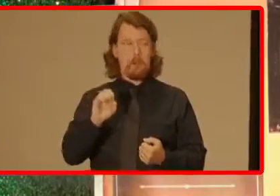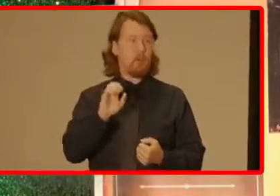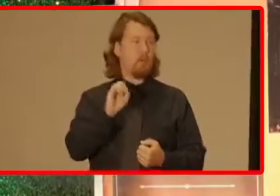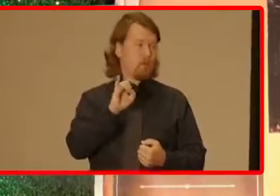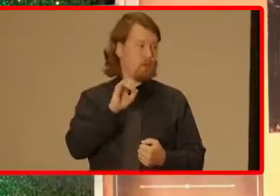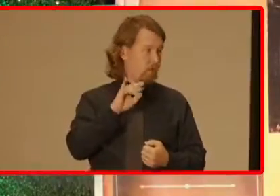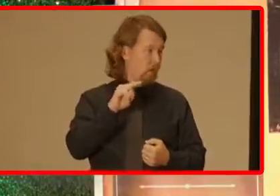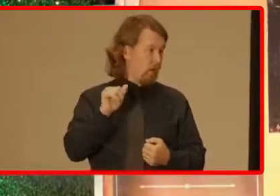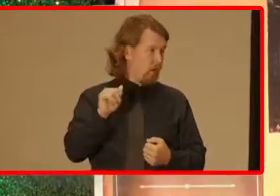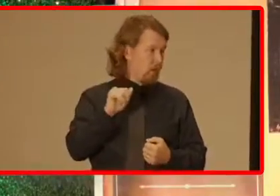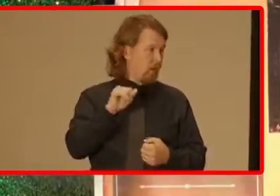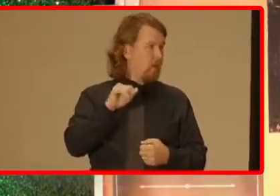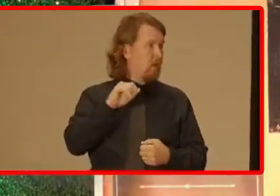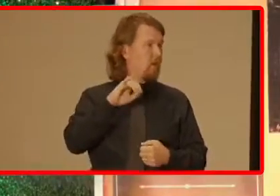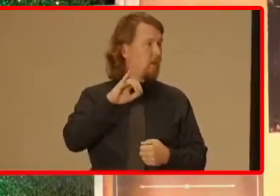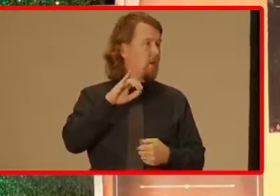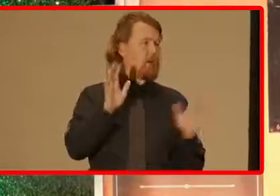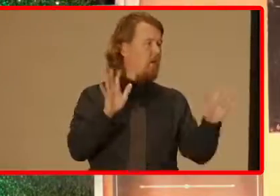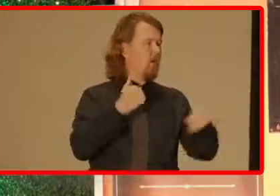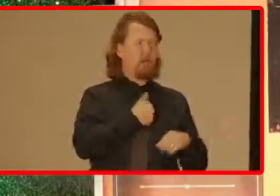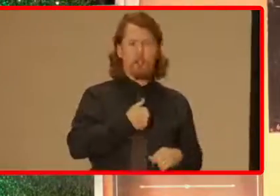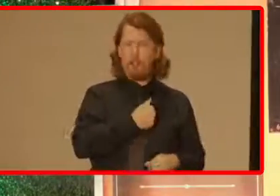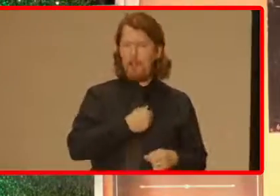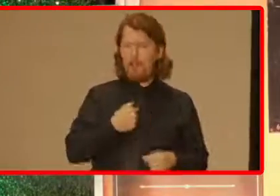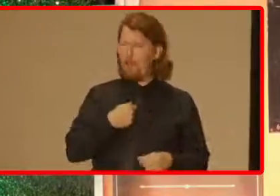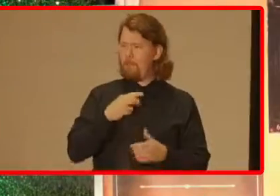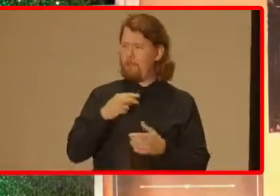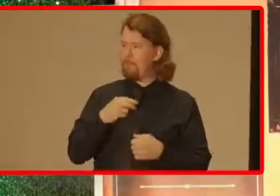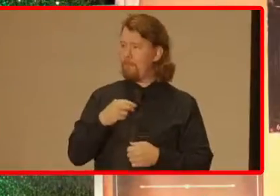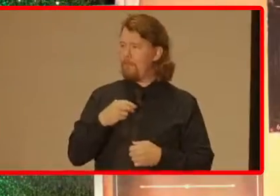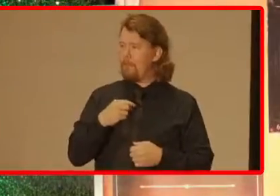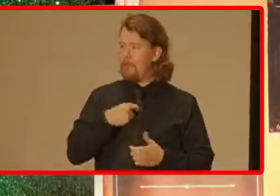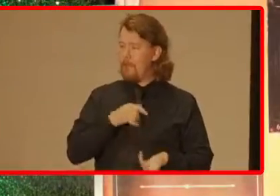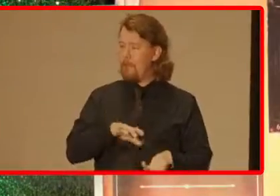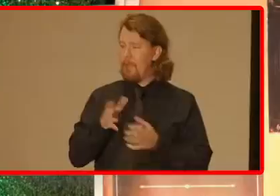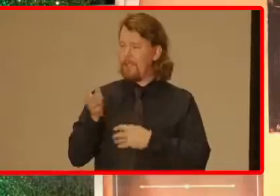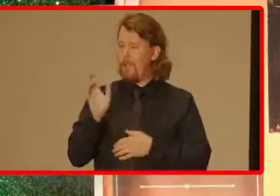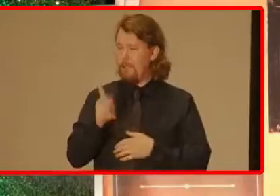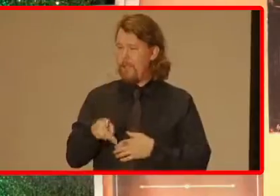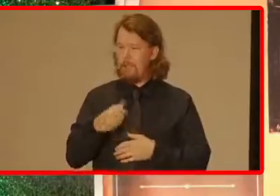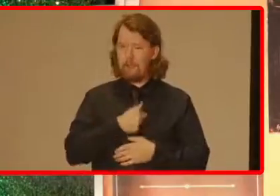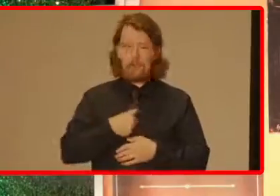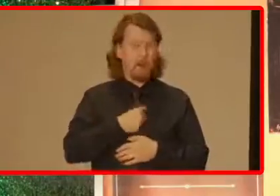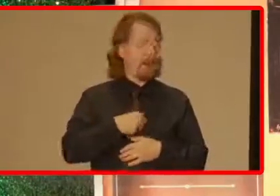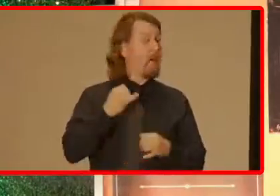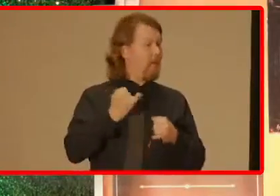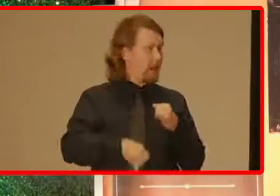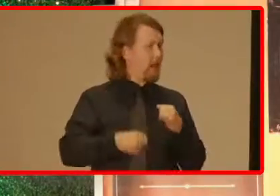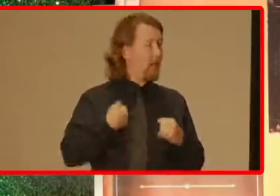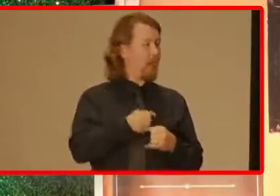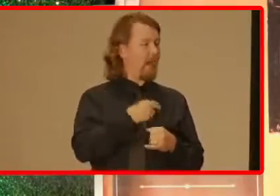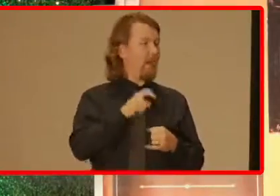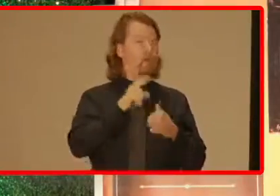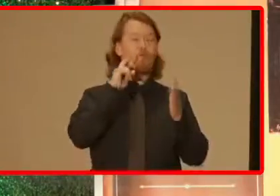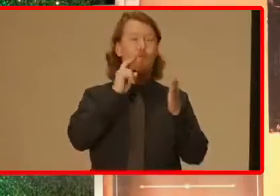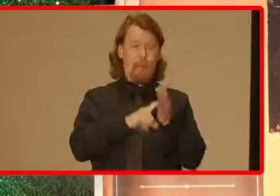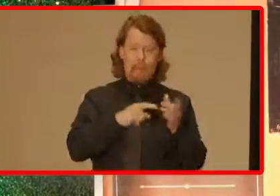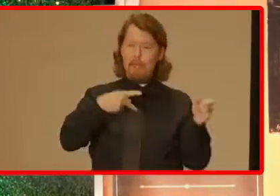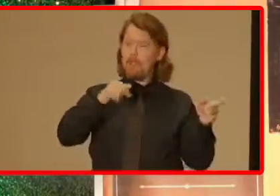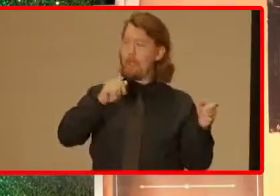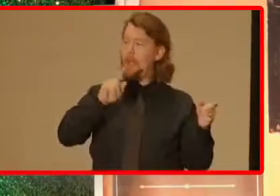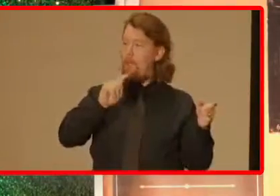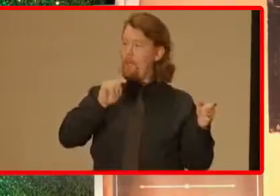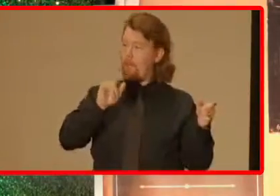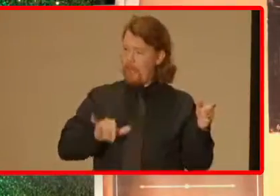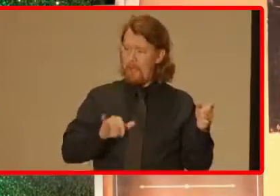Jesse, and Patty. Oh, excuse me. I am so sorry. I mess up. Finally, we have to recognize Patty. So, Patty